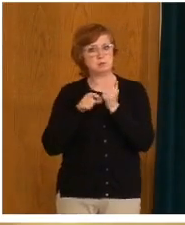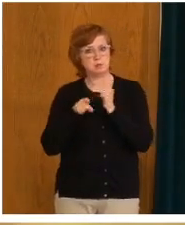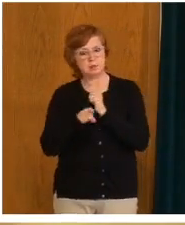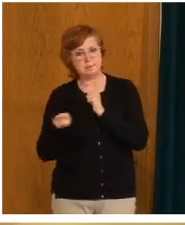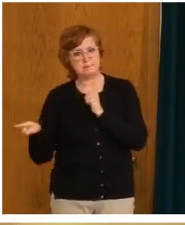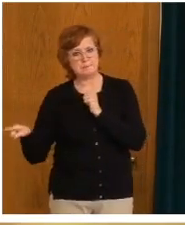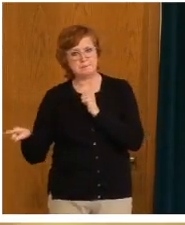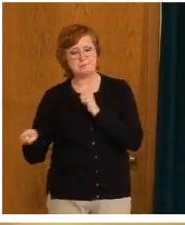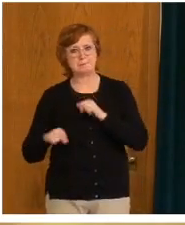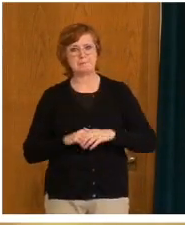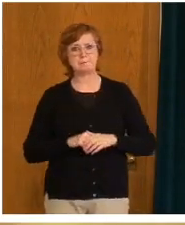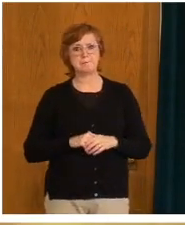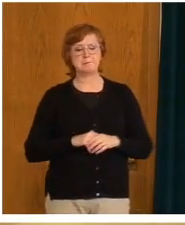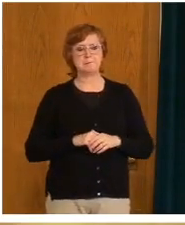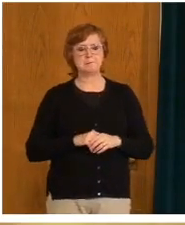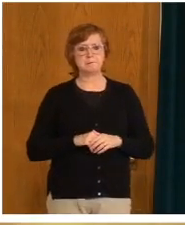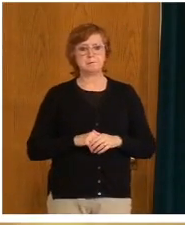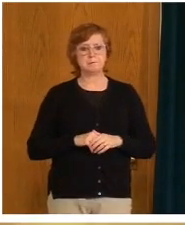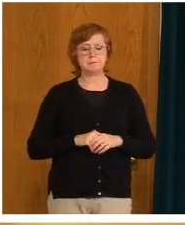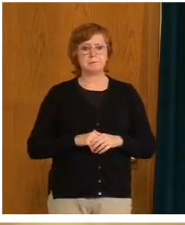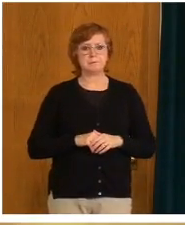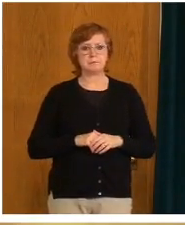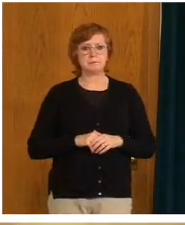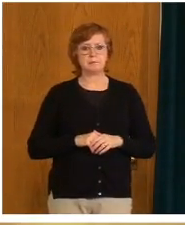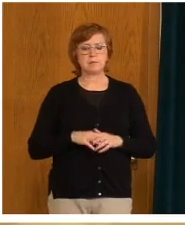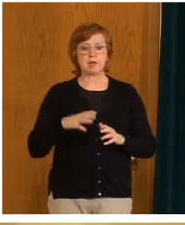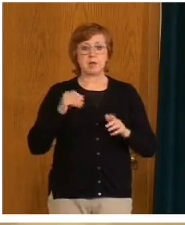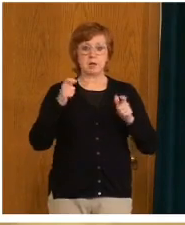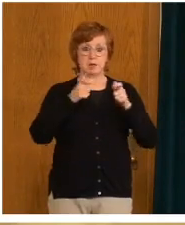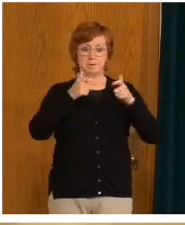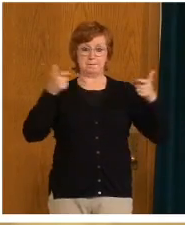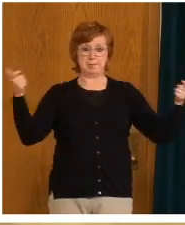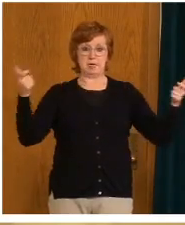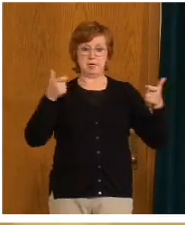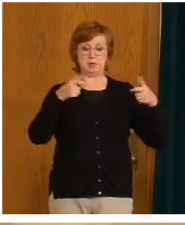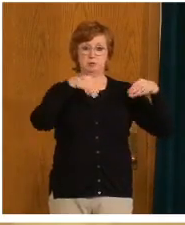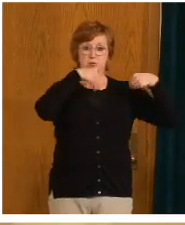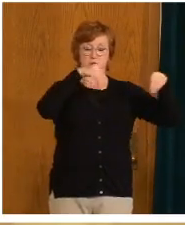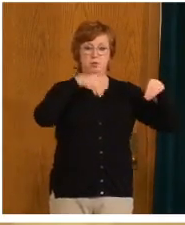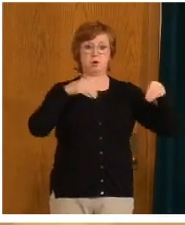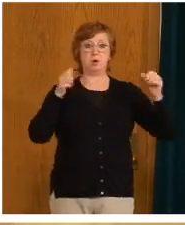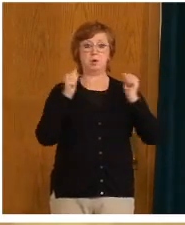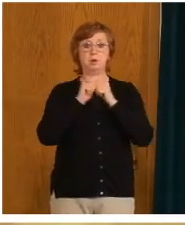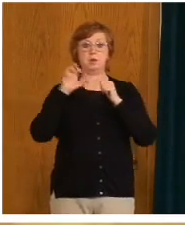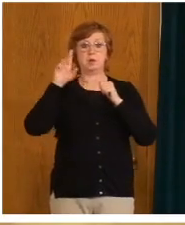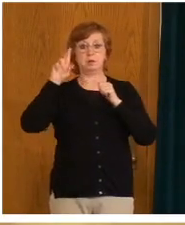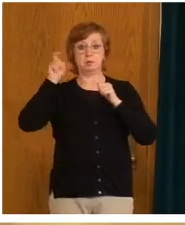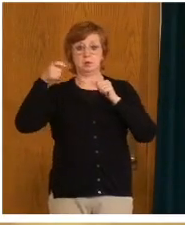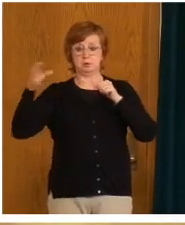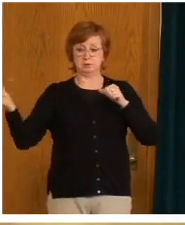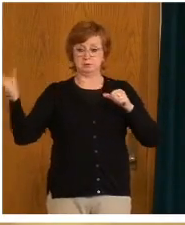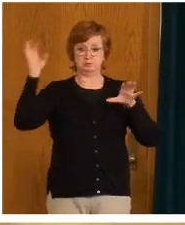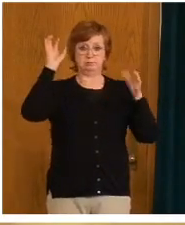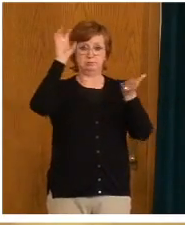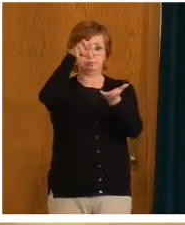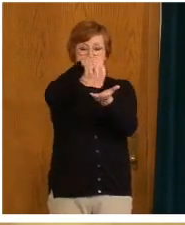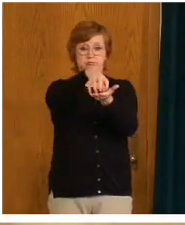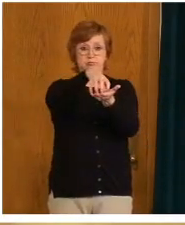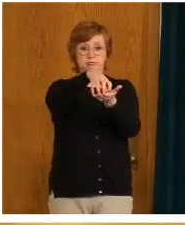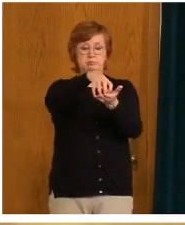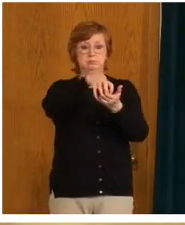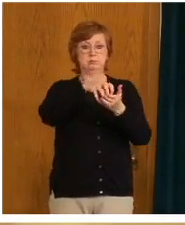large retail operations that do have a pharmacy attached to them, that they are using their capacity as